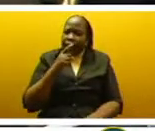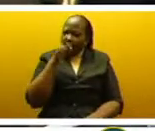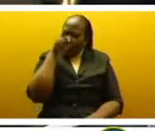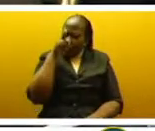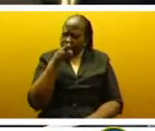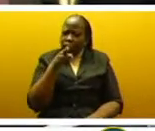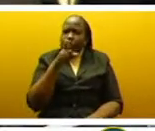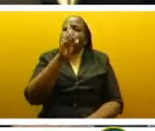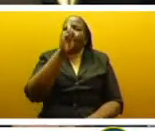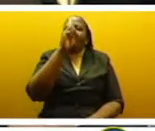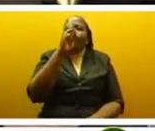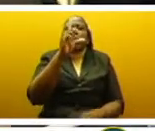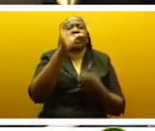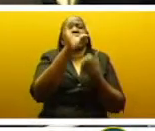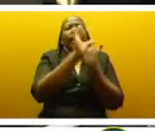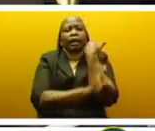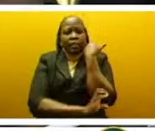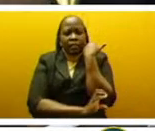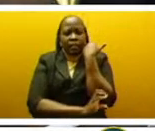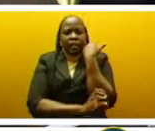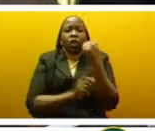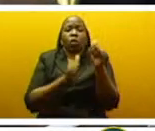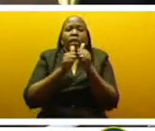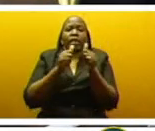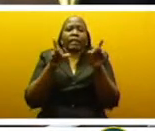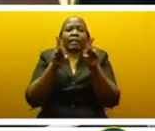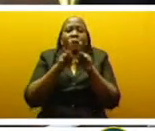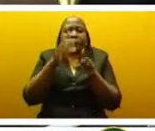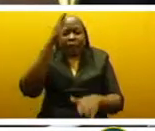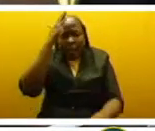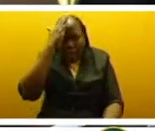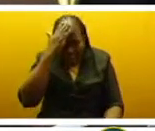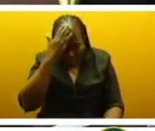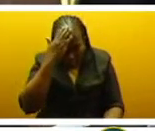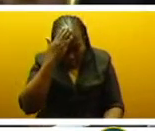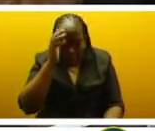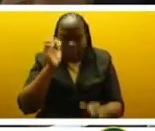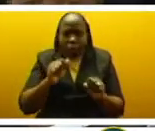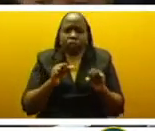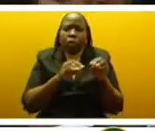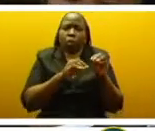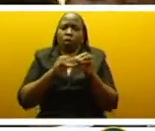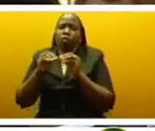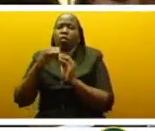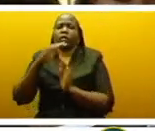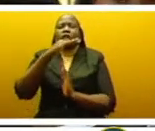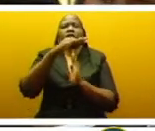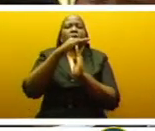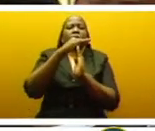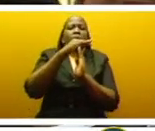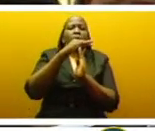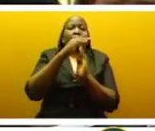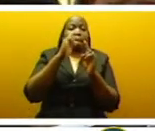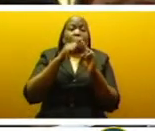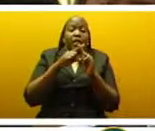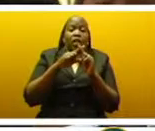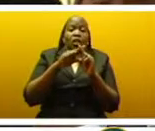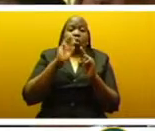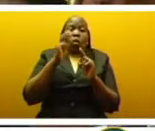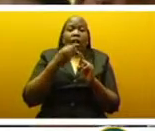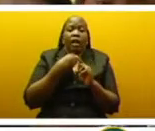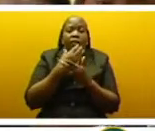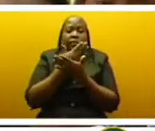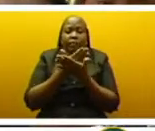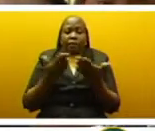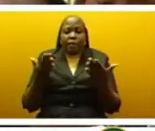that even the humble can go to the top. But there was a caveat that seems to have been missed out.